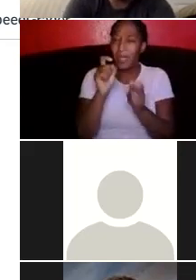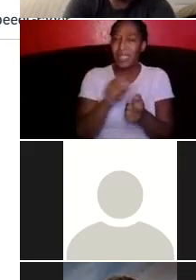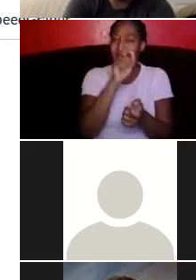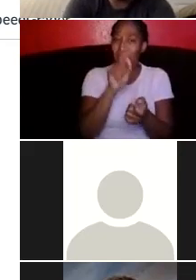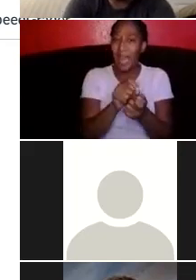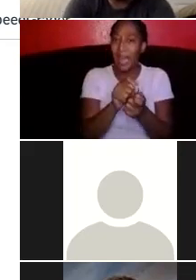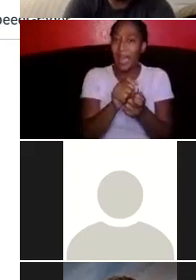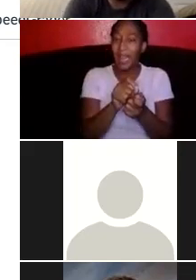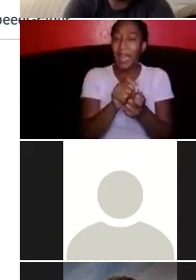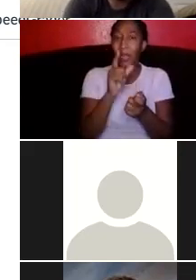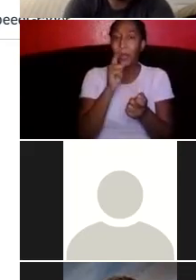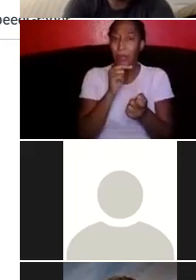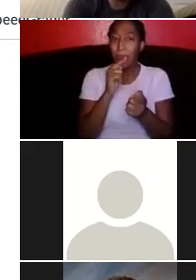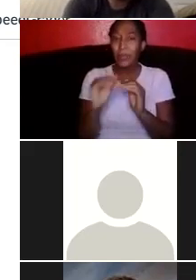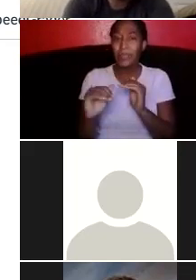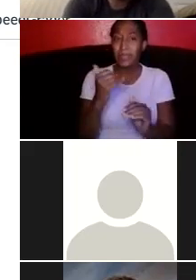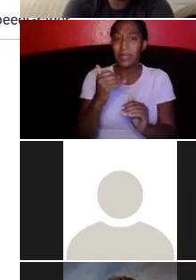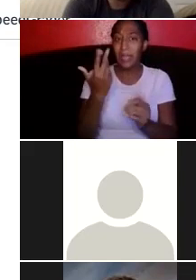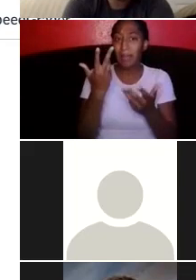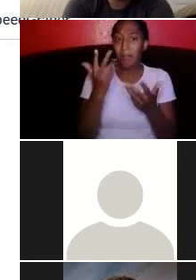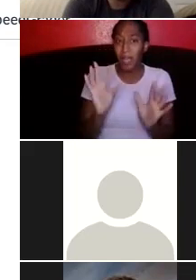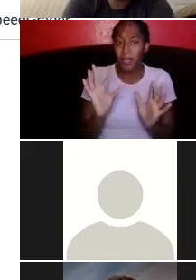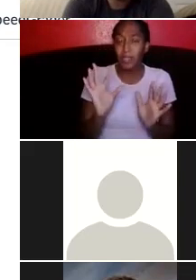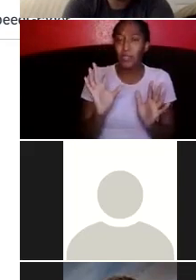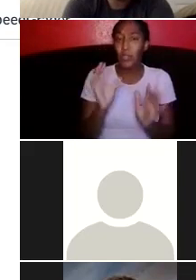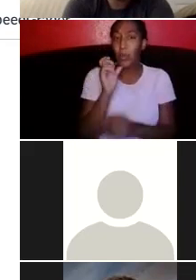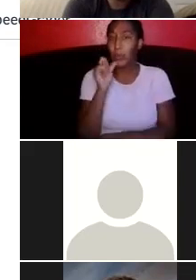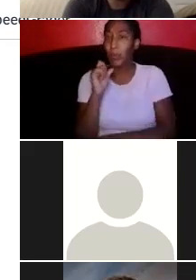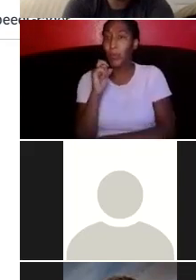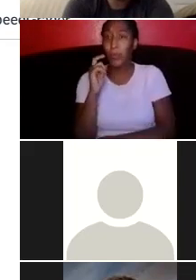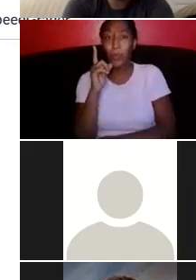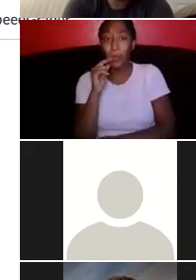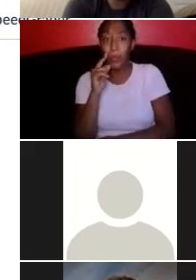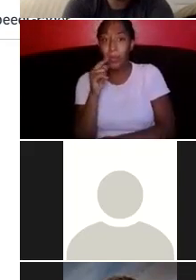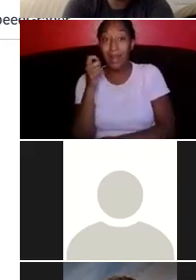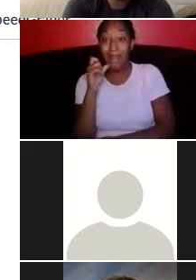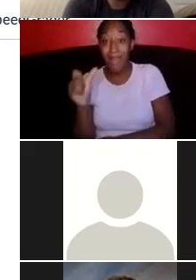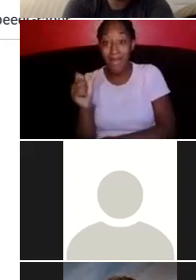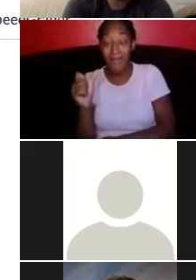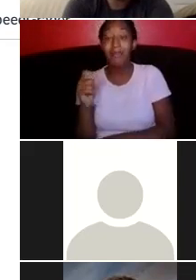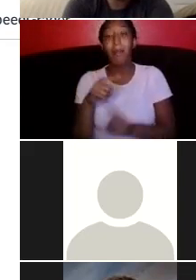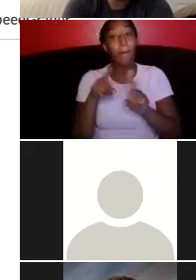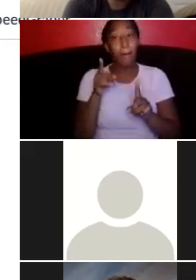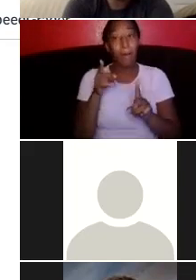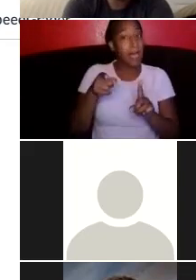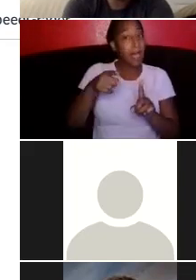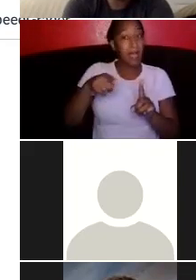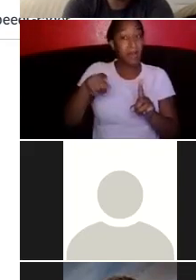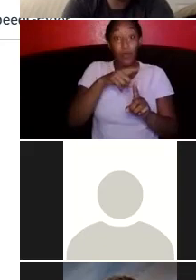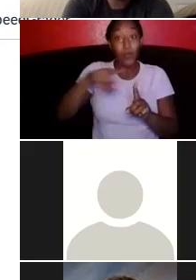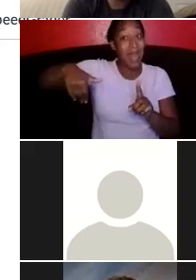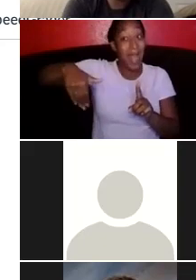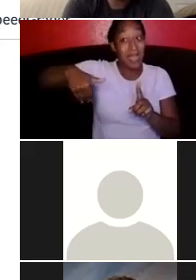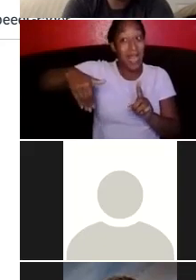who has sent me an article for approval, but if you have not, you want to do that as soon as